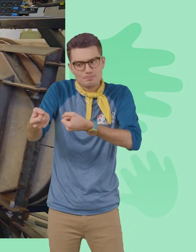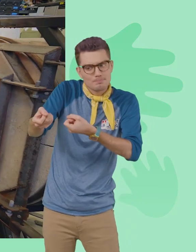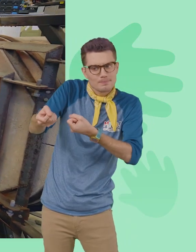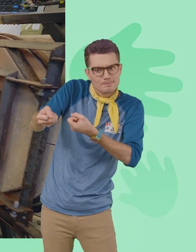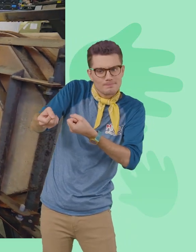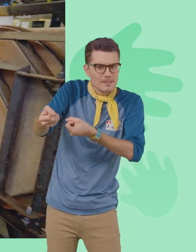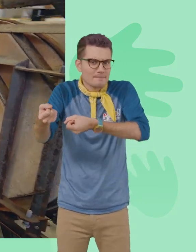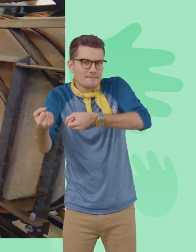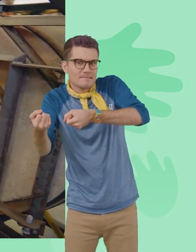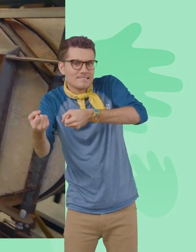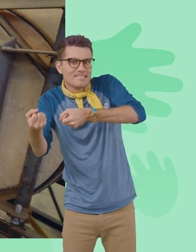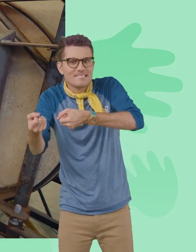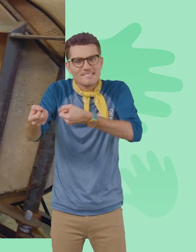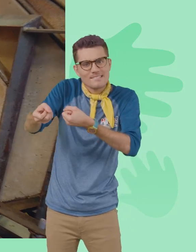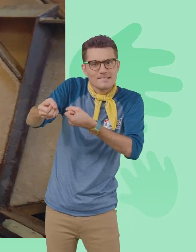Okay.